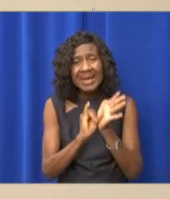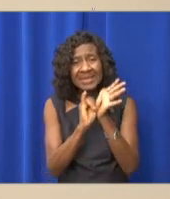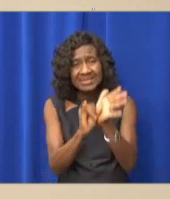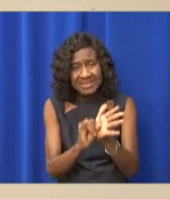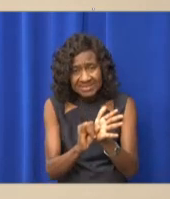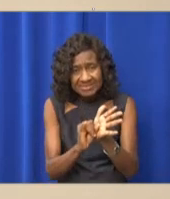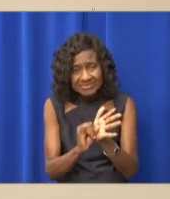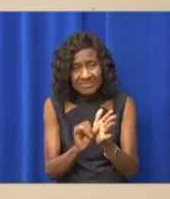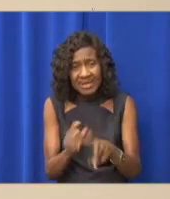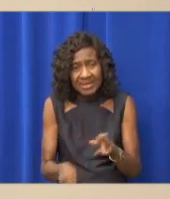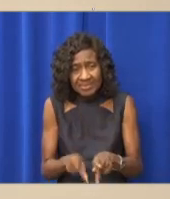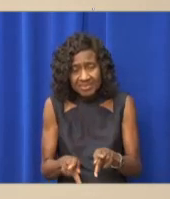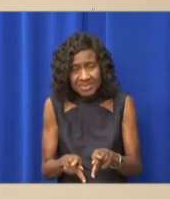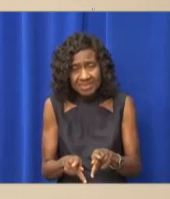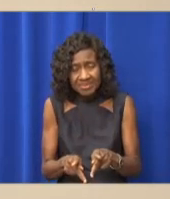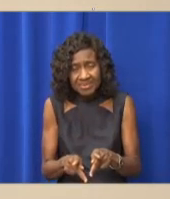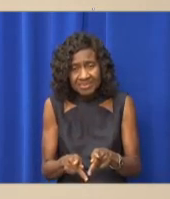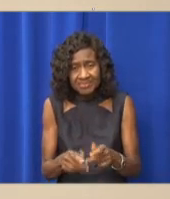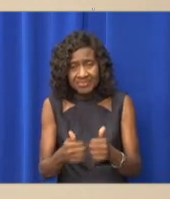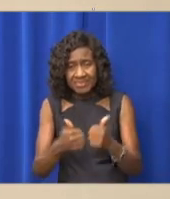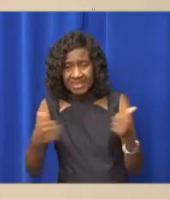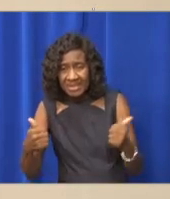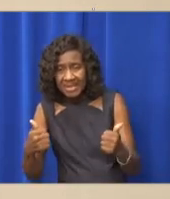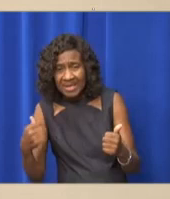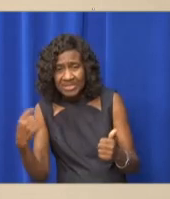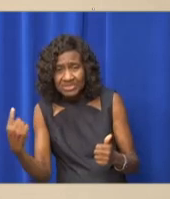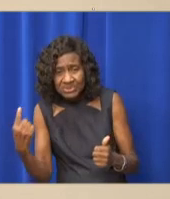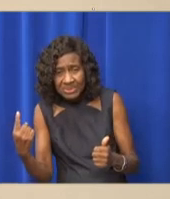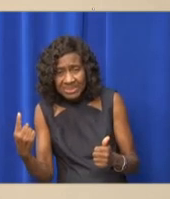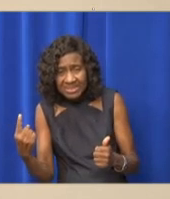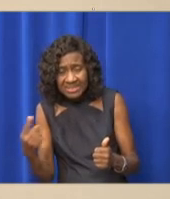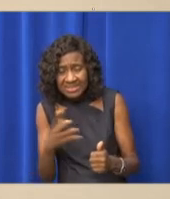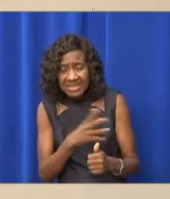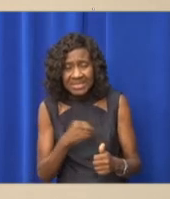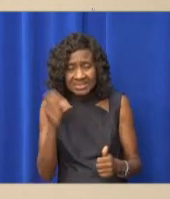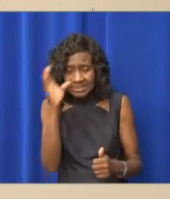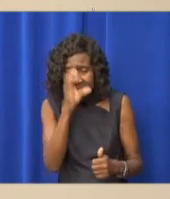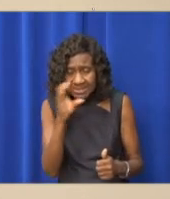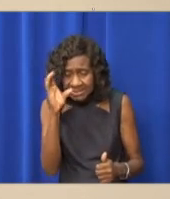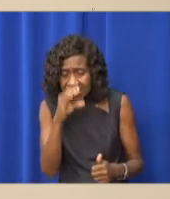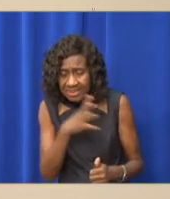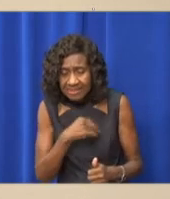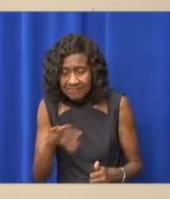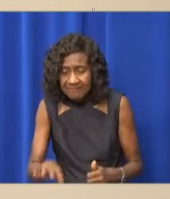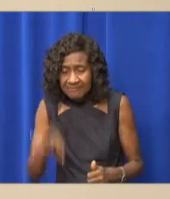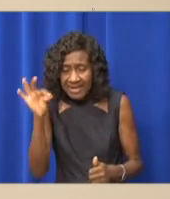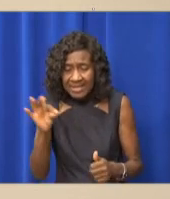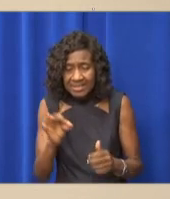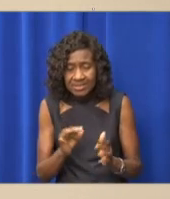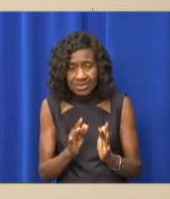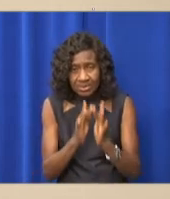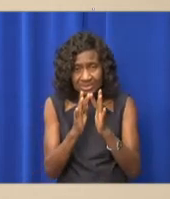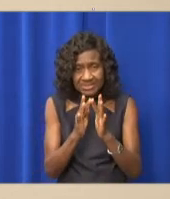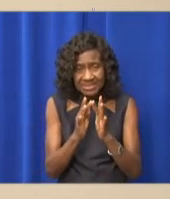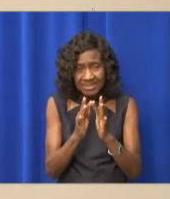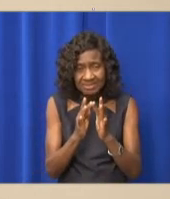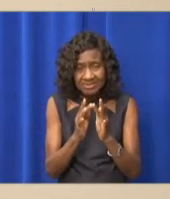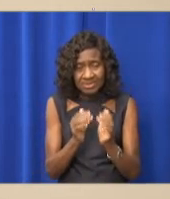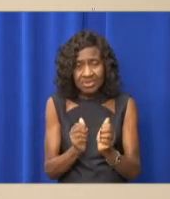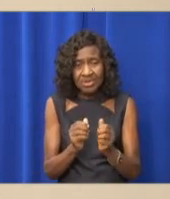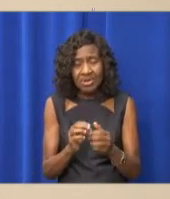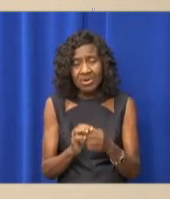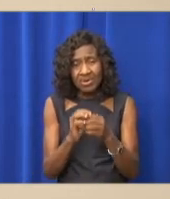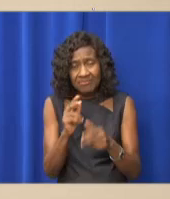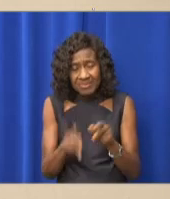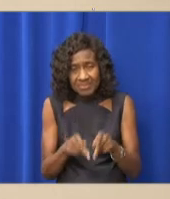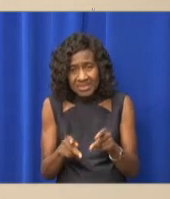them, isolate them, trace their contacts, and test them as well. And the more of that